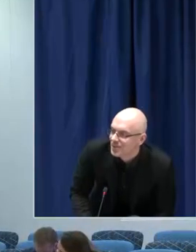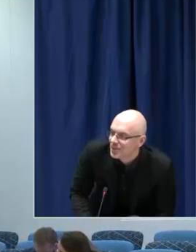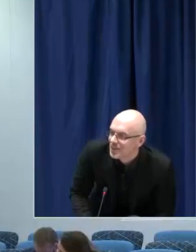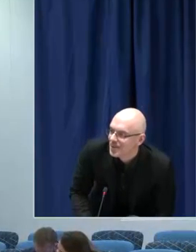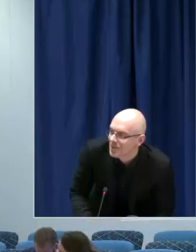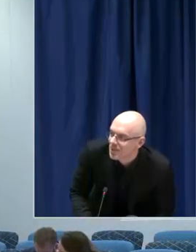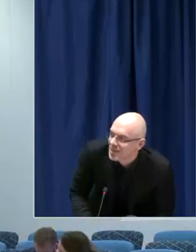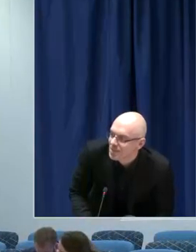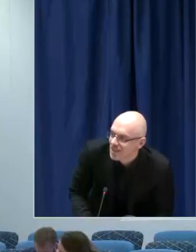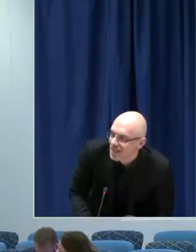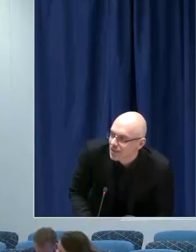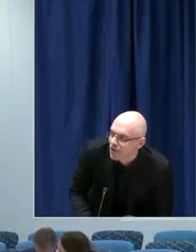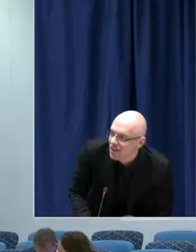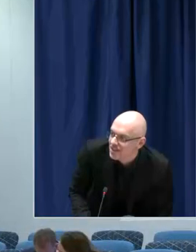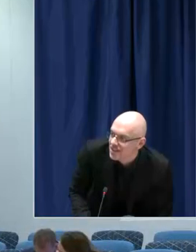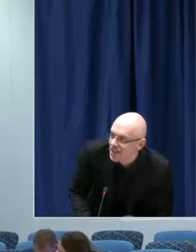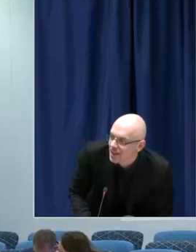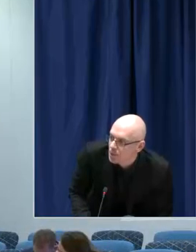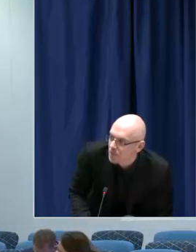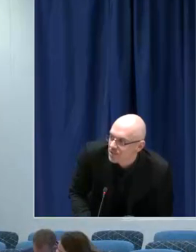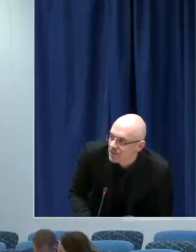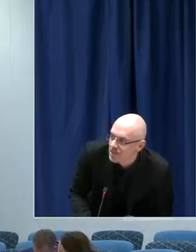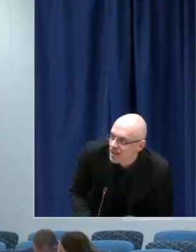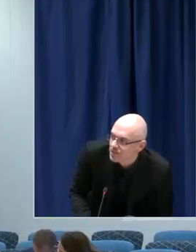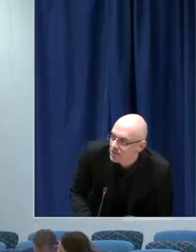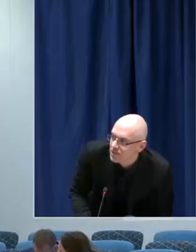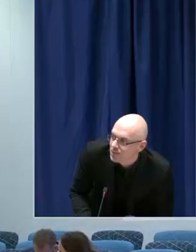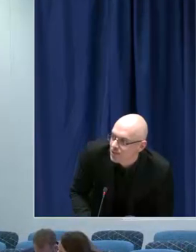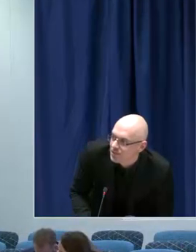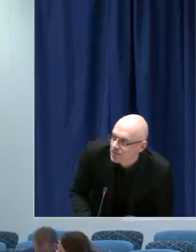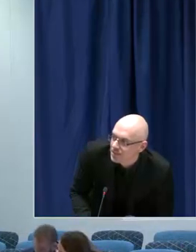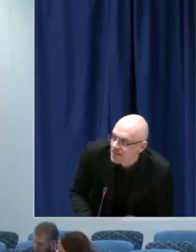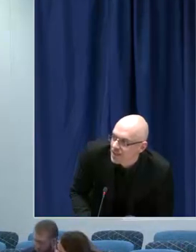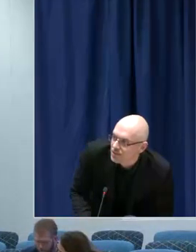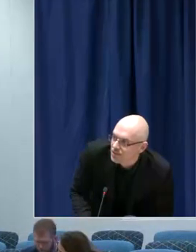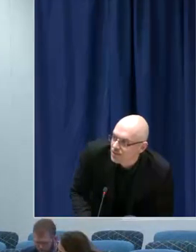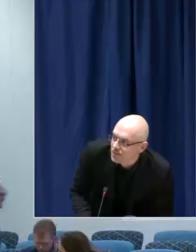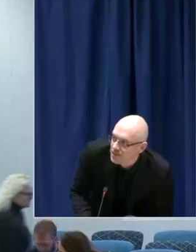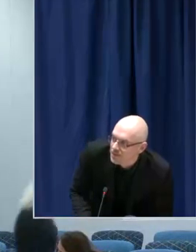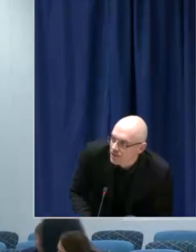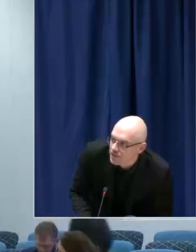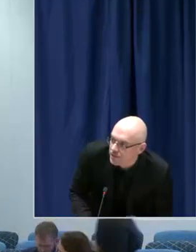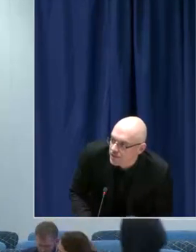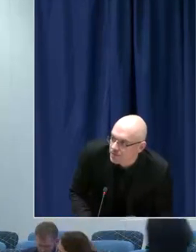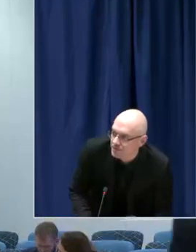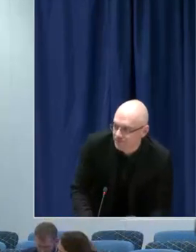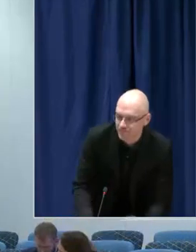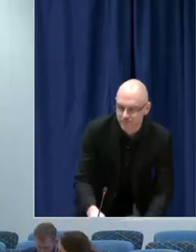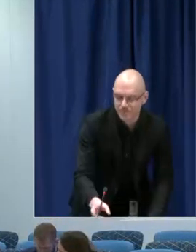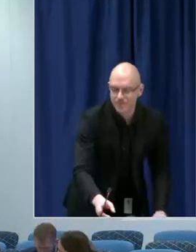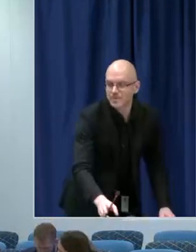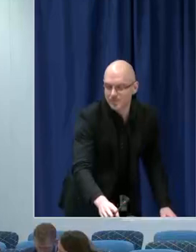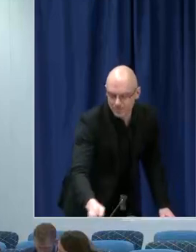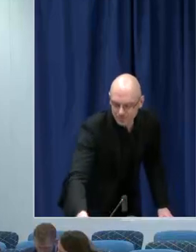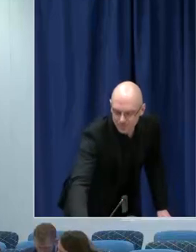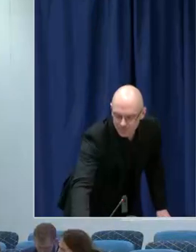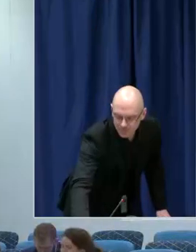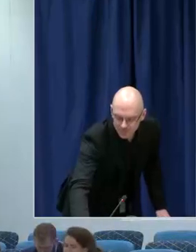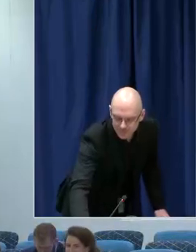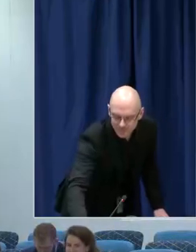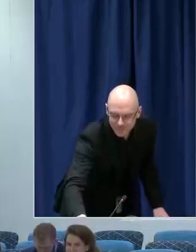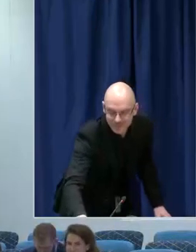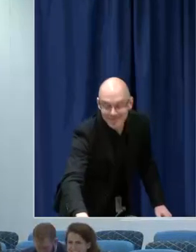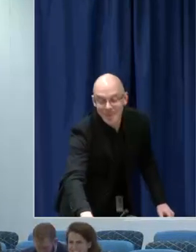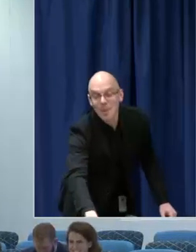Hello, my name is Annie Uraski, and I am representing the National Association of State Agencies for the Deaf and Hard of Hearing. I'm still Karen